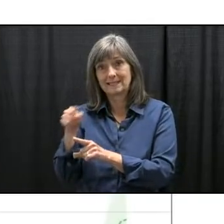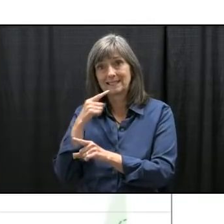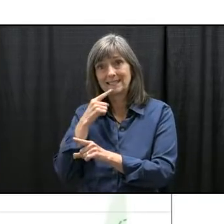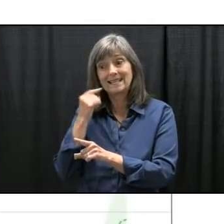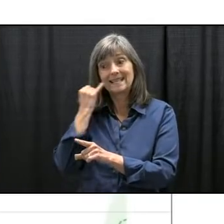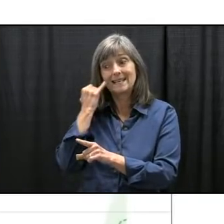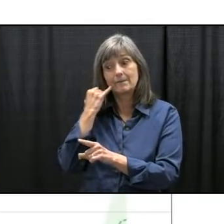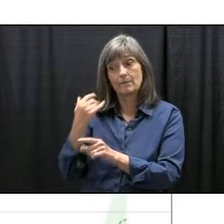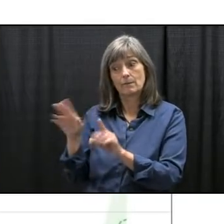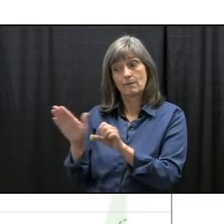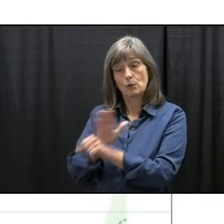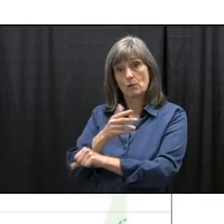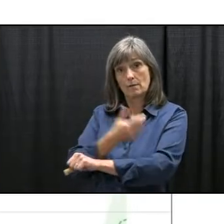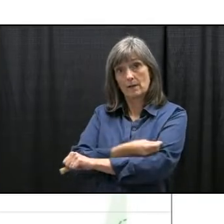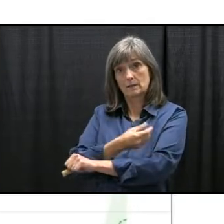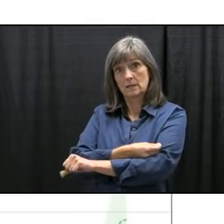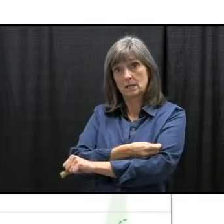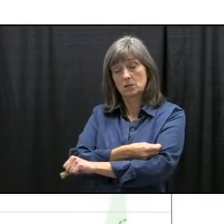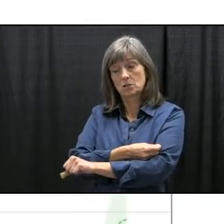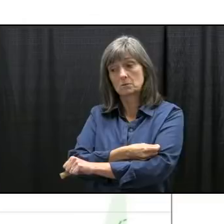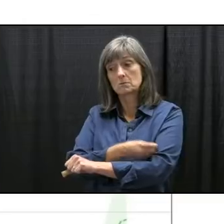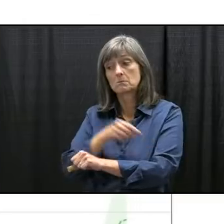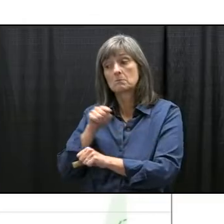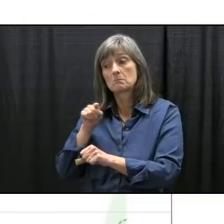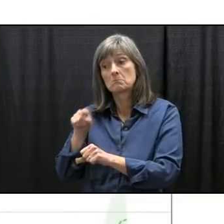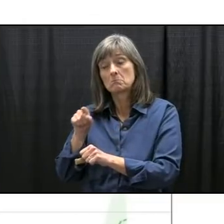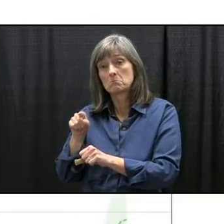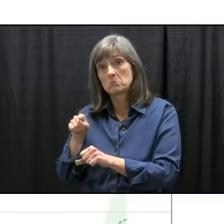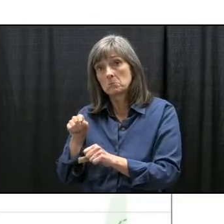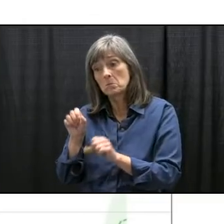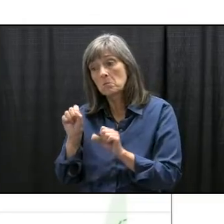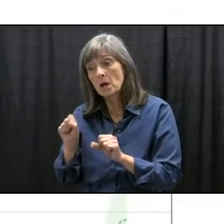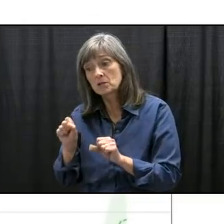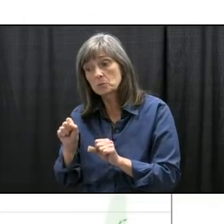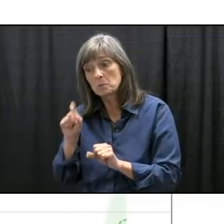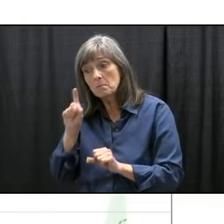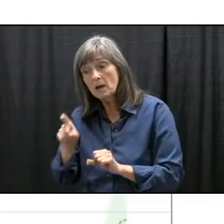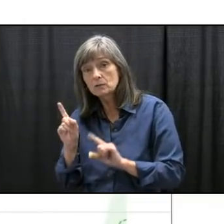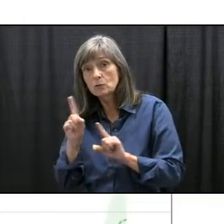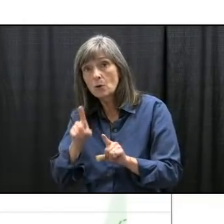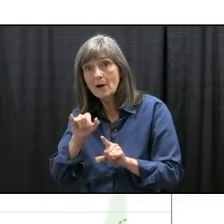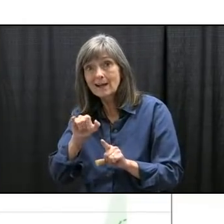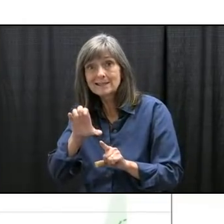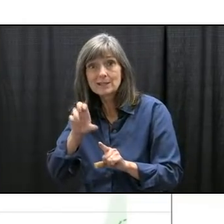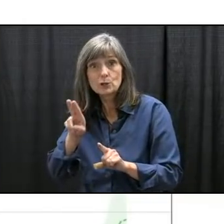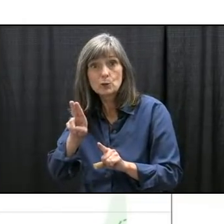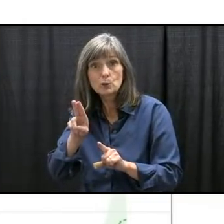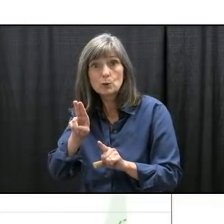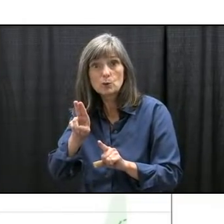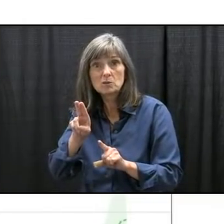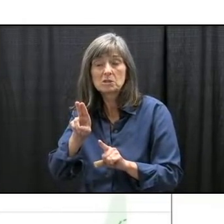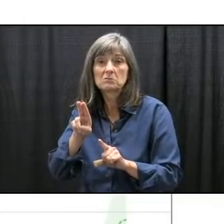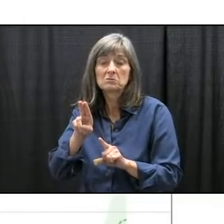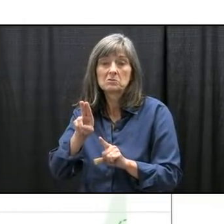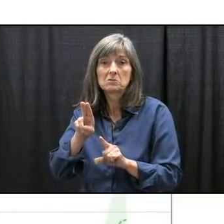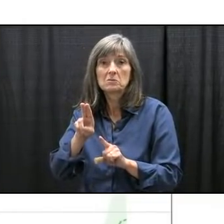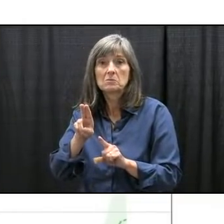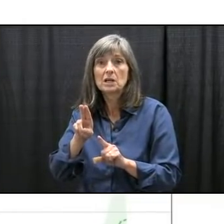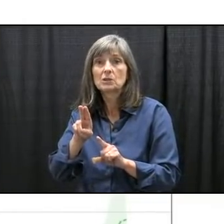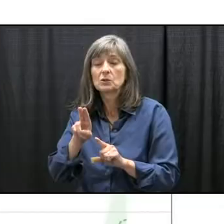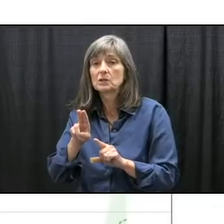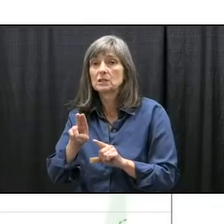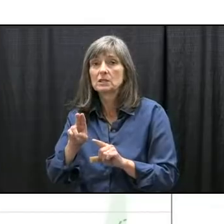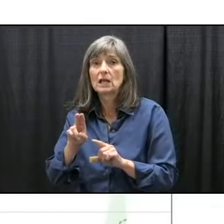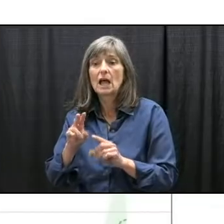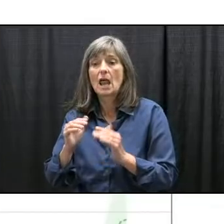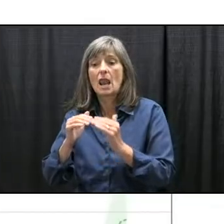if you're fully vaccinated, your probability or your risk of getting into the ICU is probably 60-fold